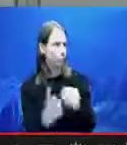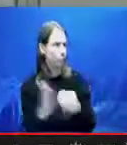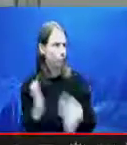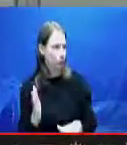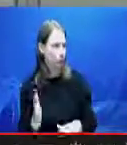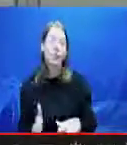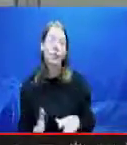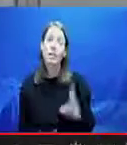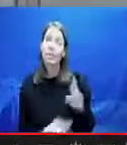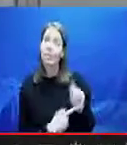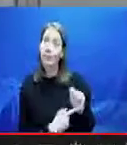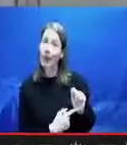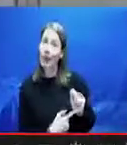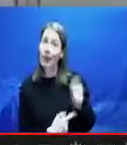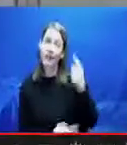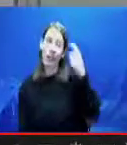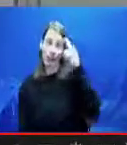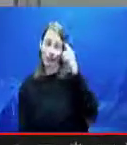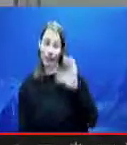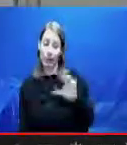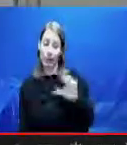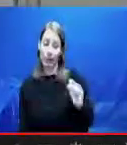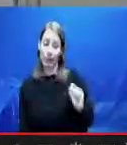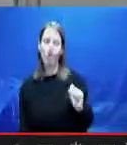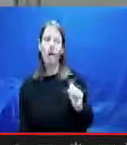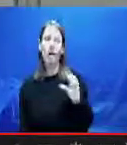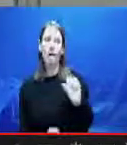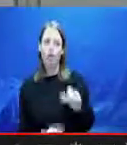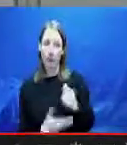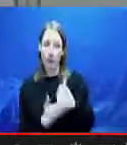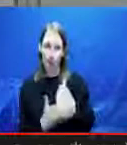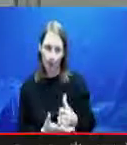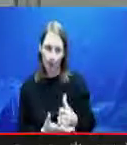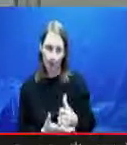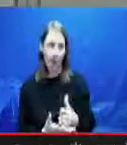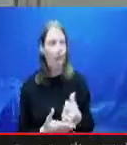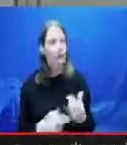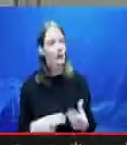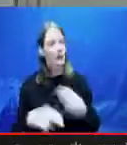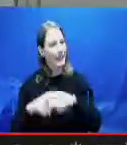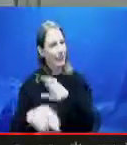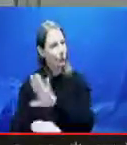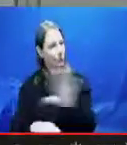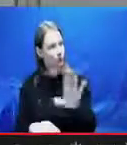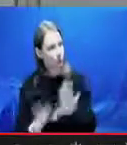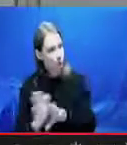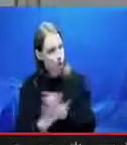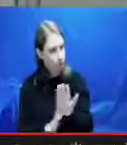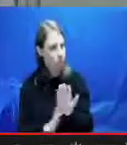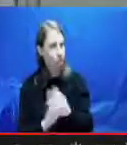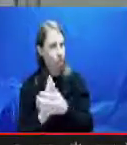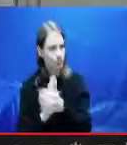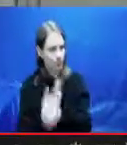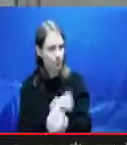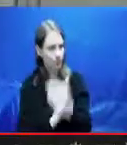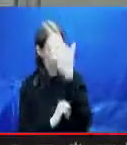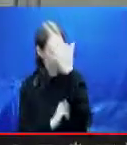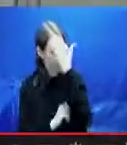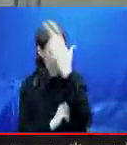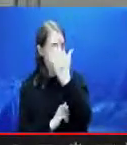it's a step towards creating something that will increase the level and increase the rigor of everything that's done in public schools, as long as we can